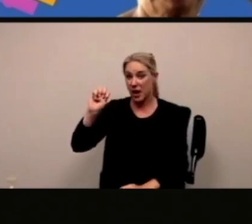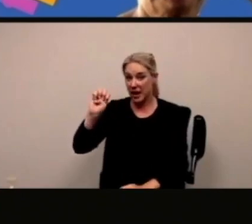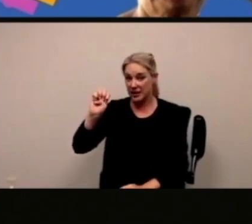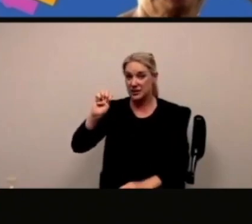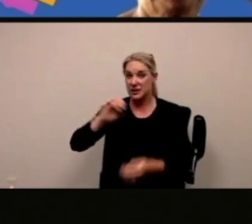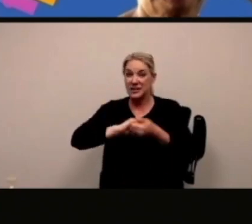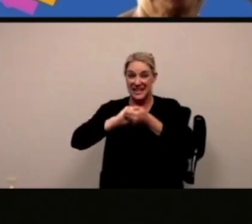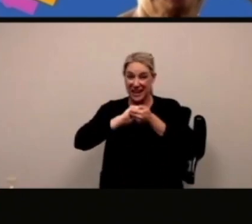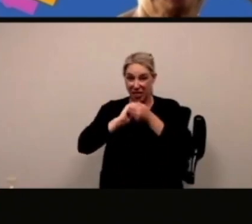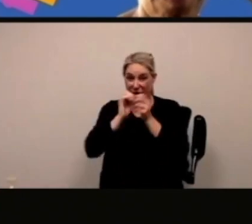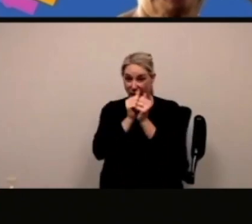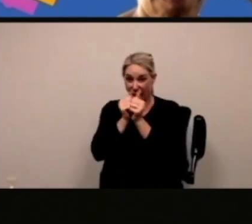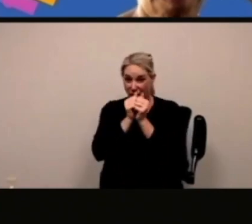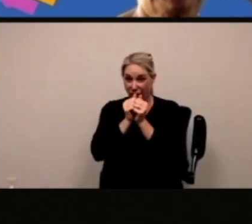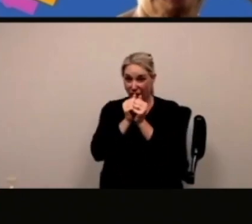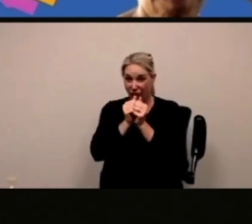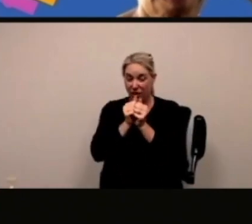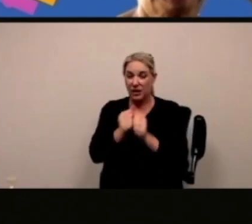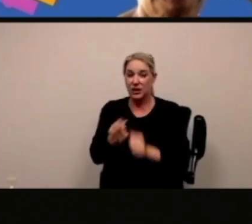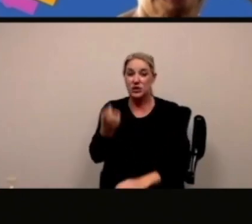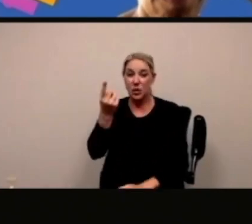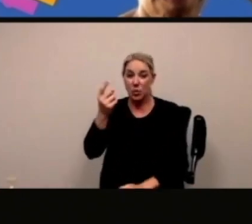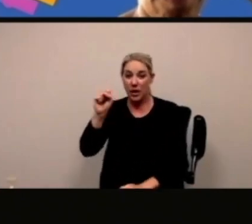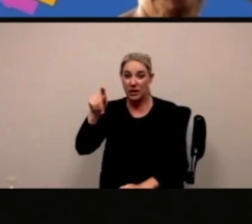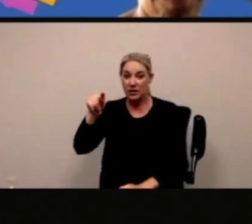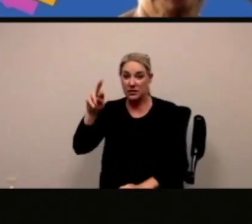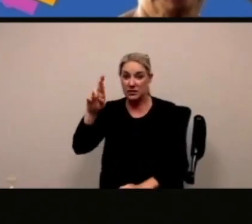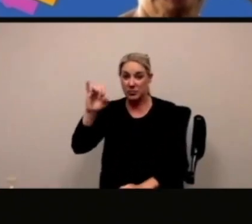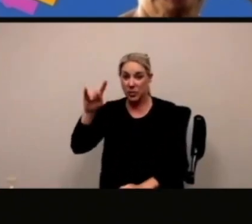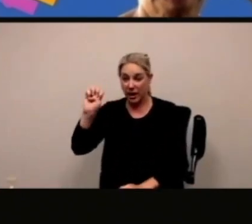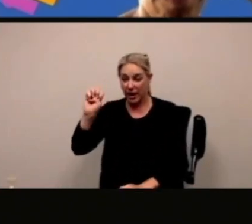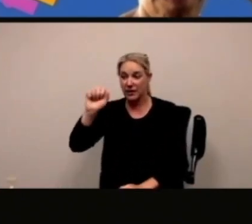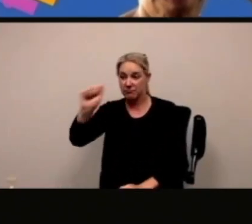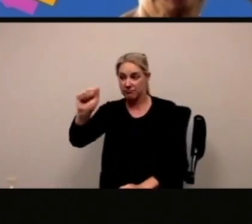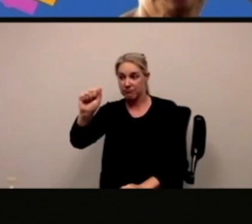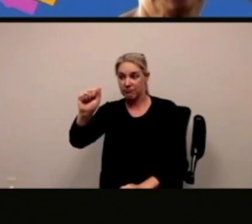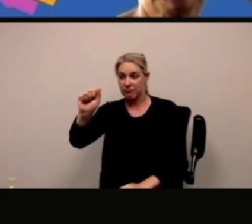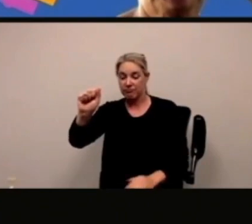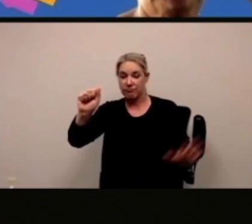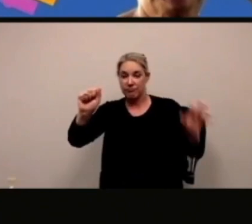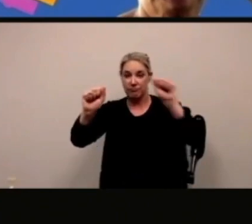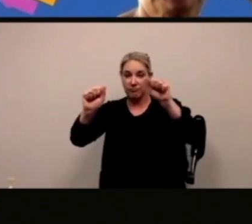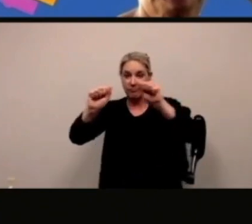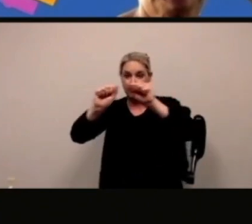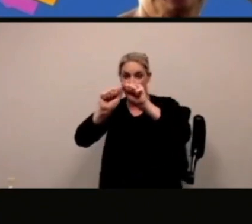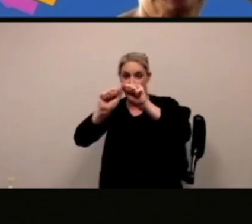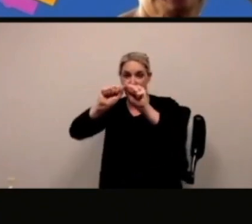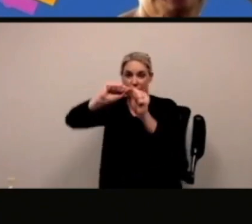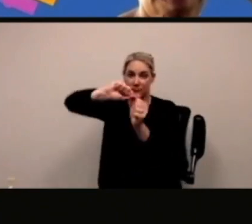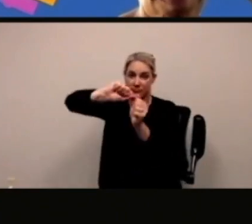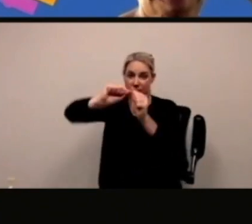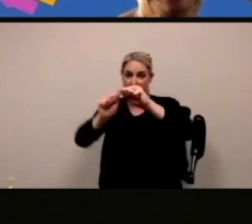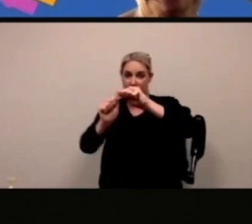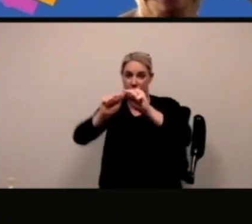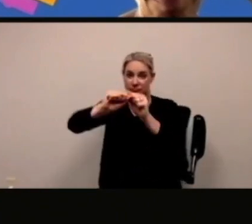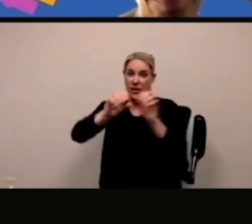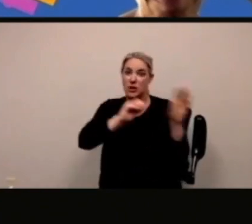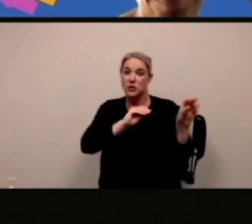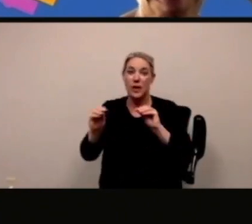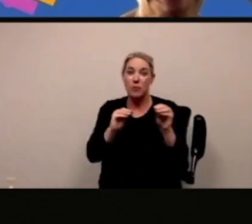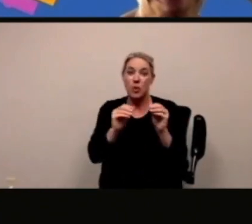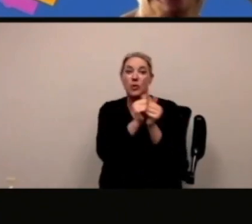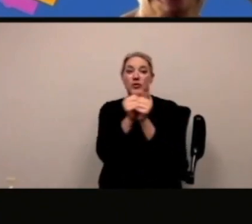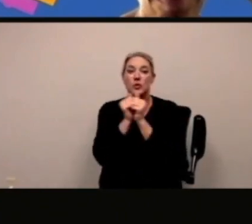another sprite, and then that other sprite hinged to the stage, say, and then they would spin together. So you could kind of construct a gear